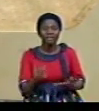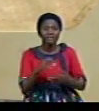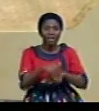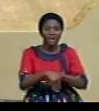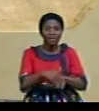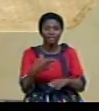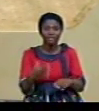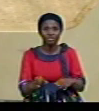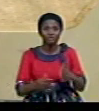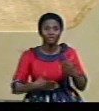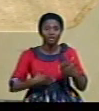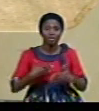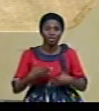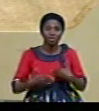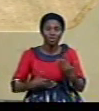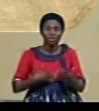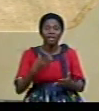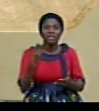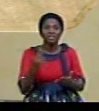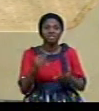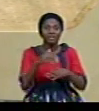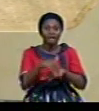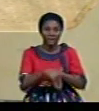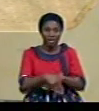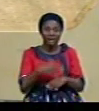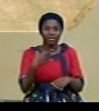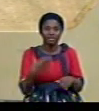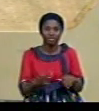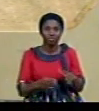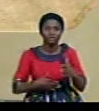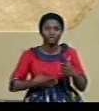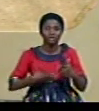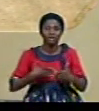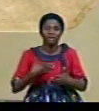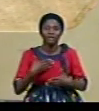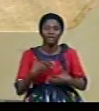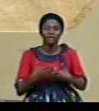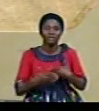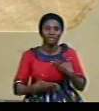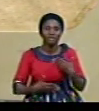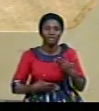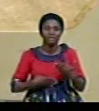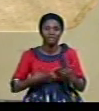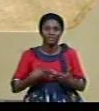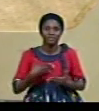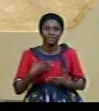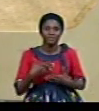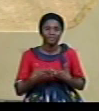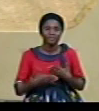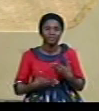the Night of Joy the nights of joy